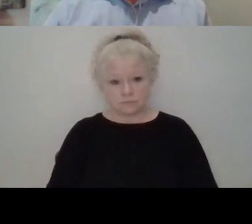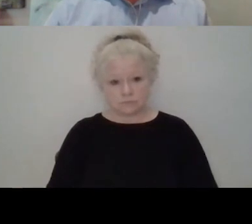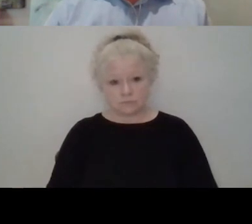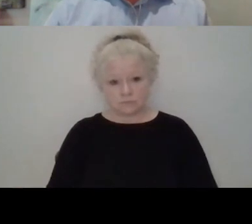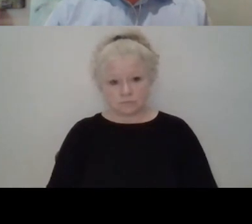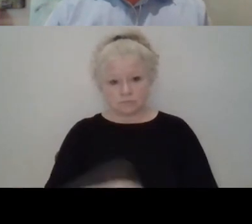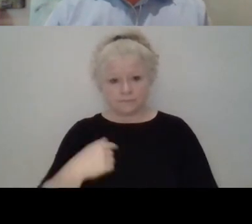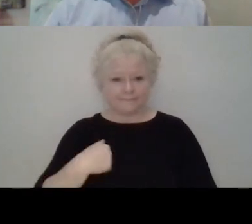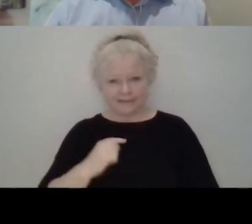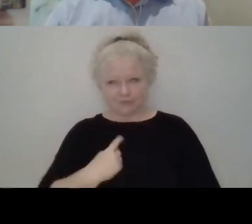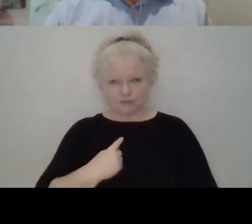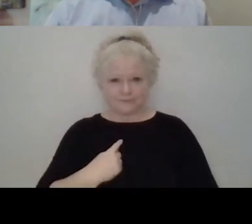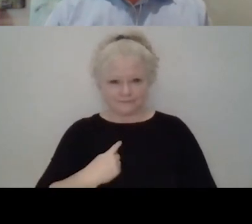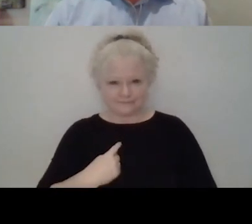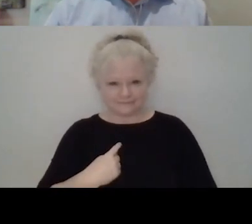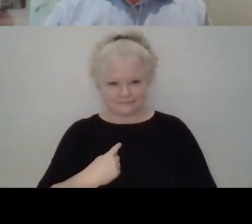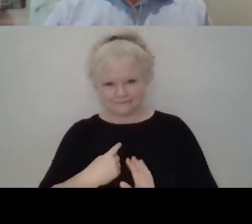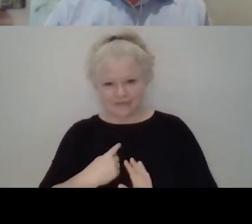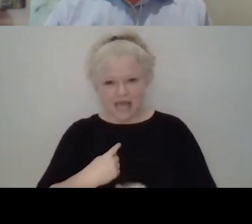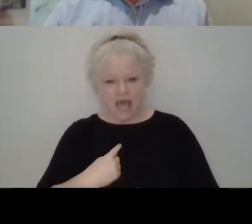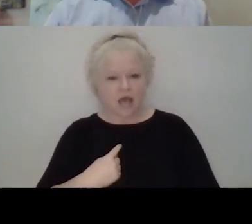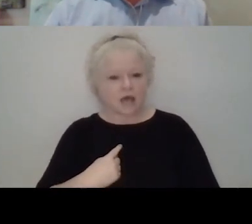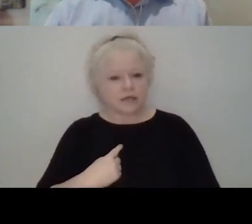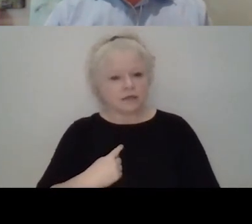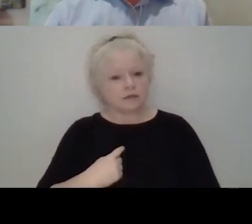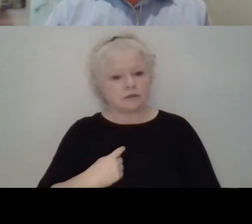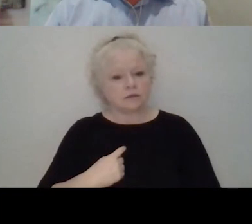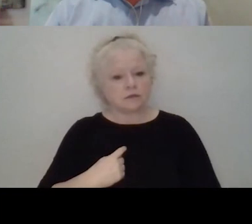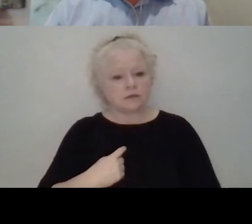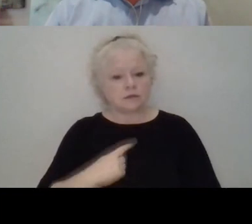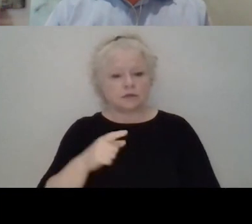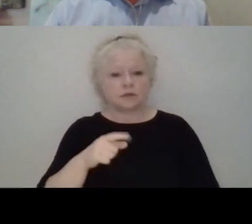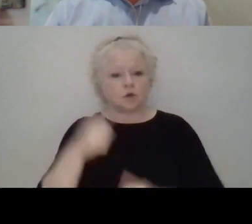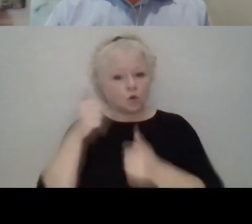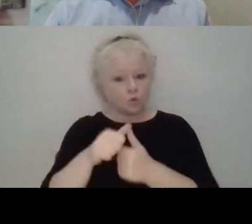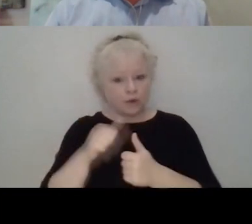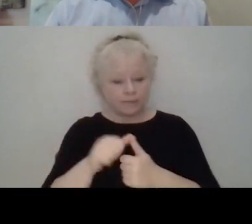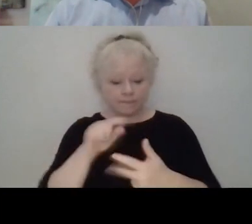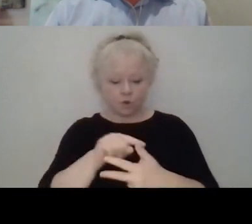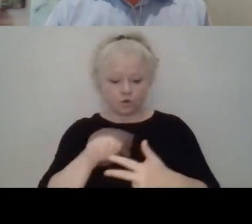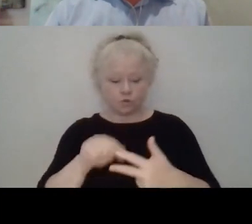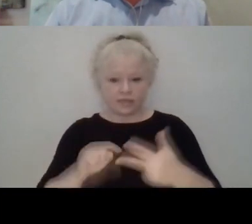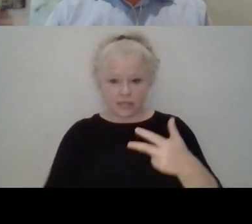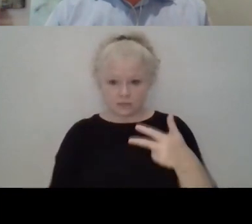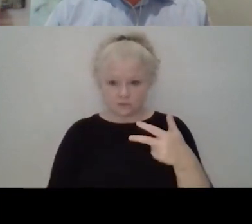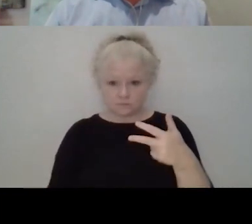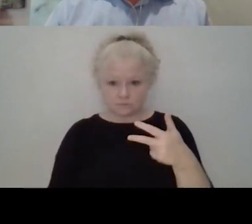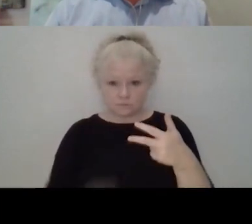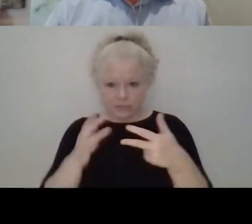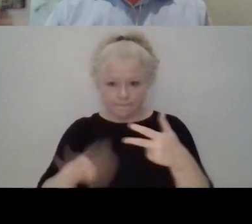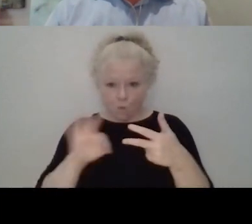I'll go first. So I will say that you should always keep in mind three important things. I will say